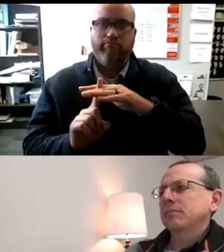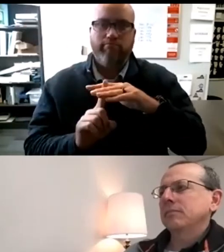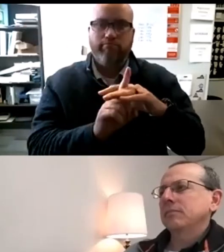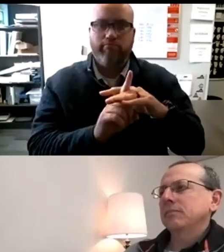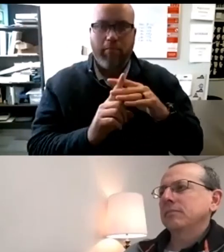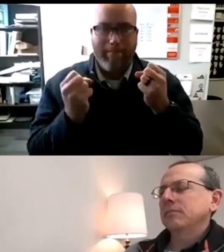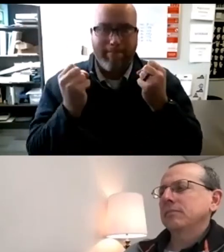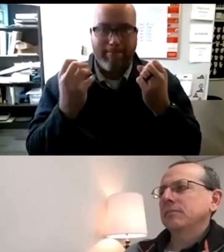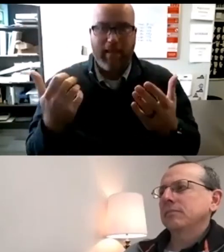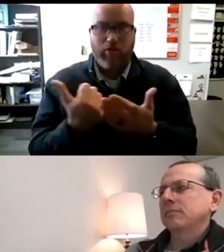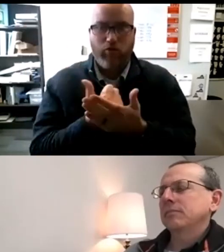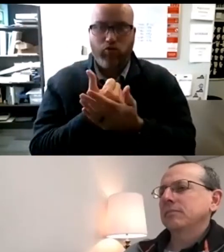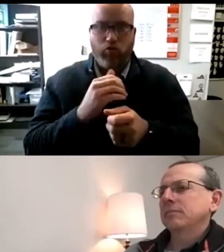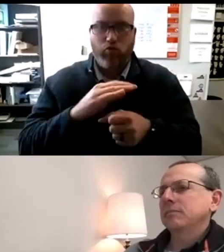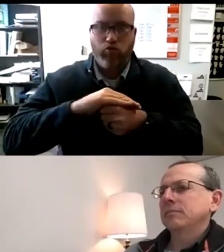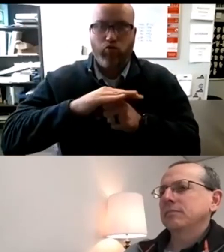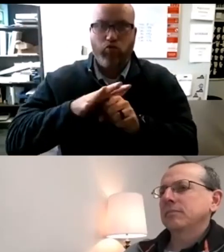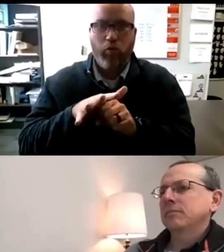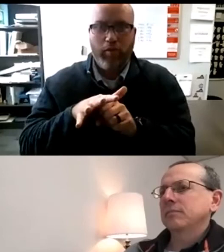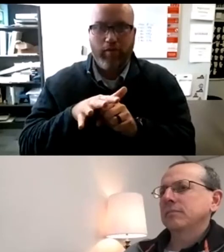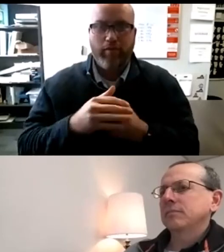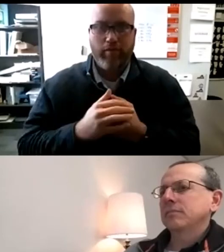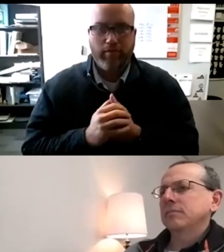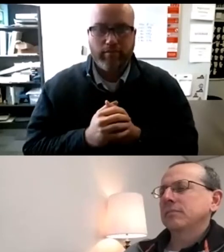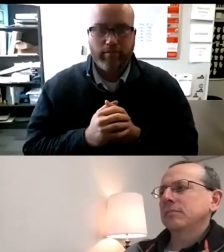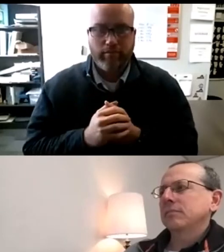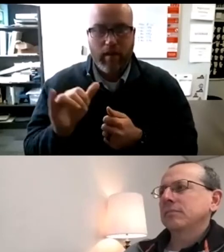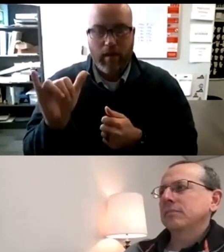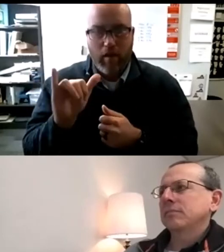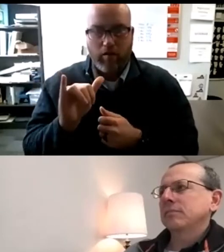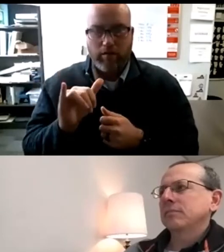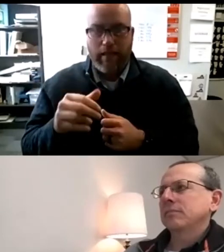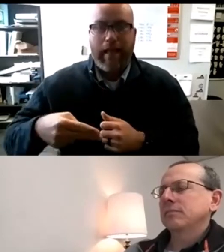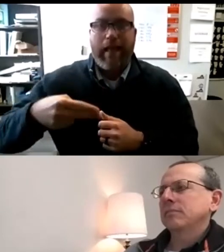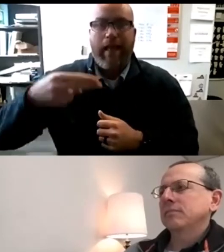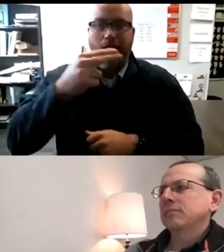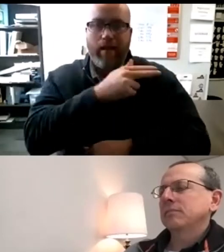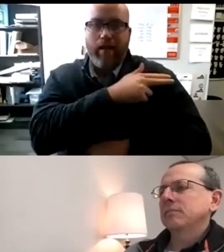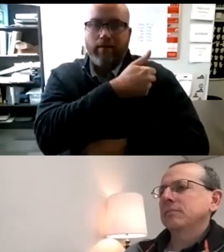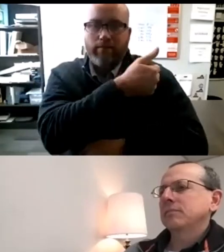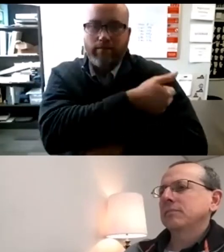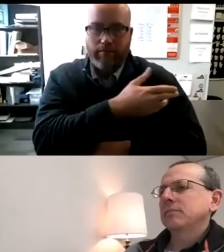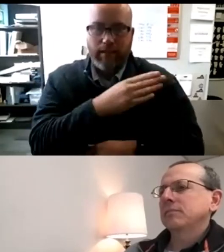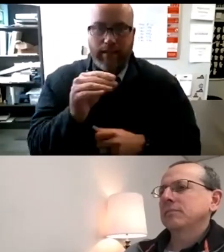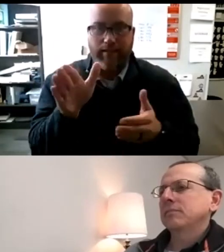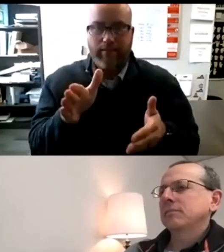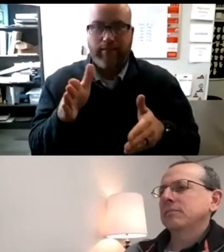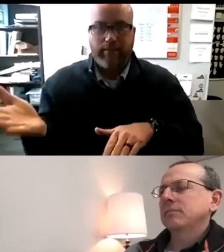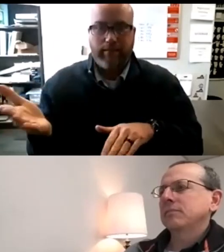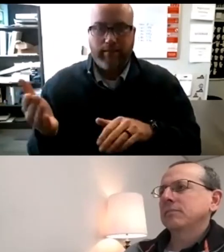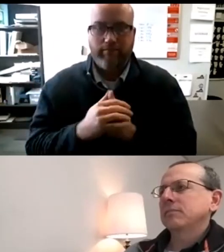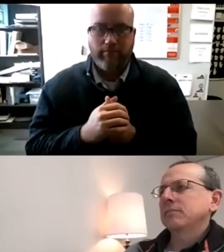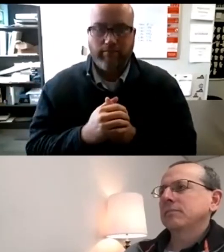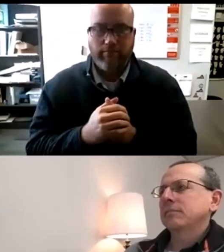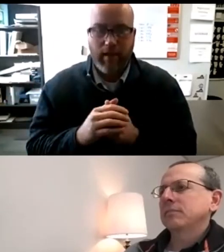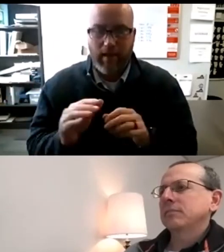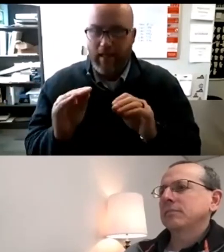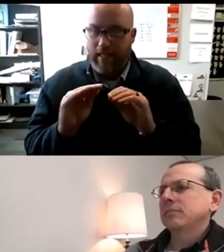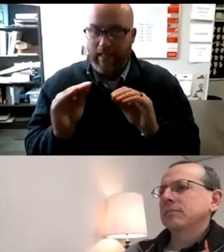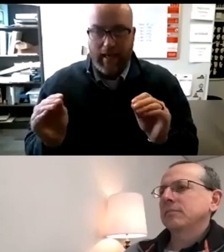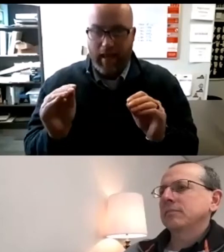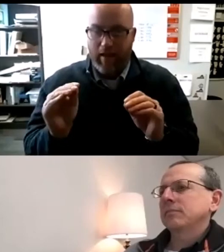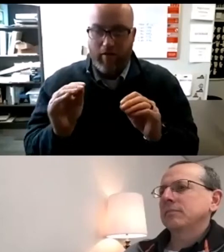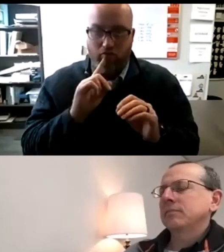of new hospitalizations, and deaths in our community. None of these practices are perfect